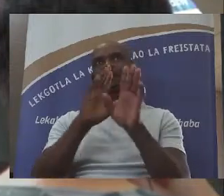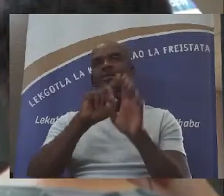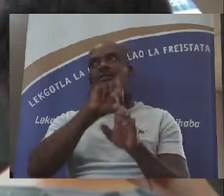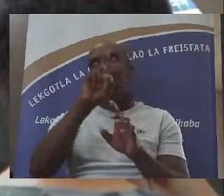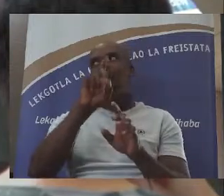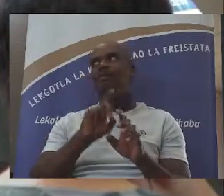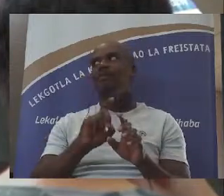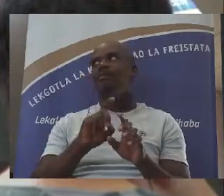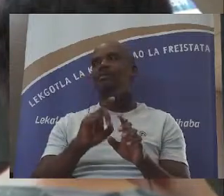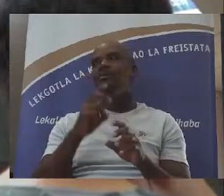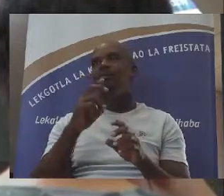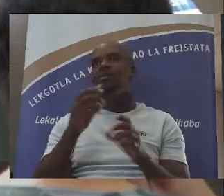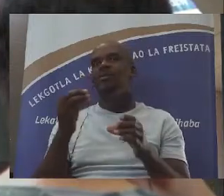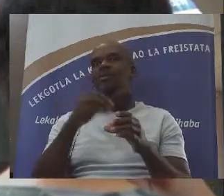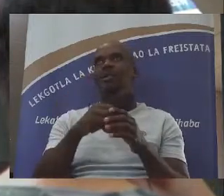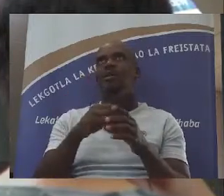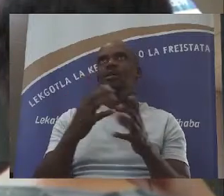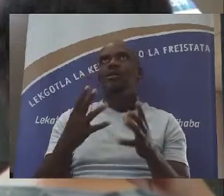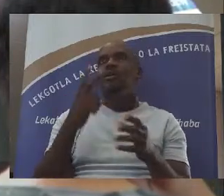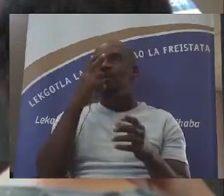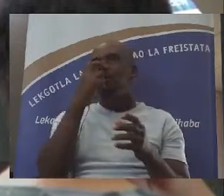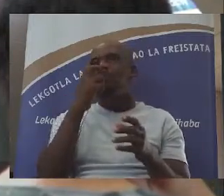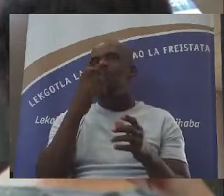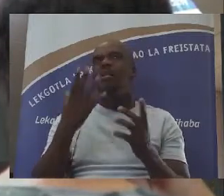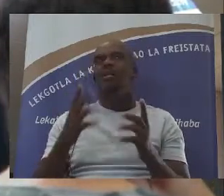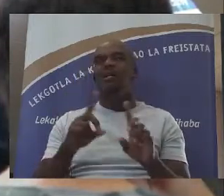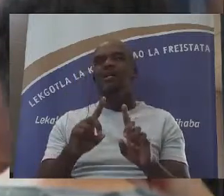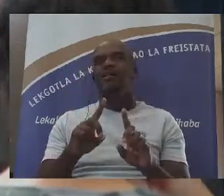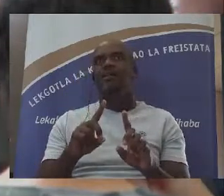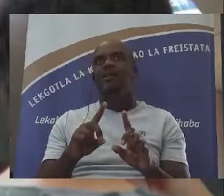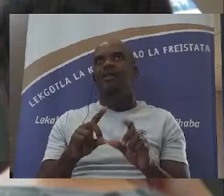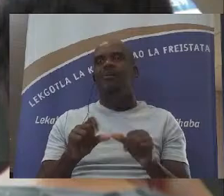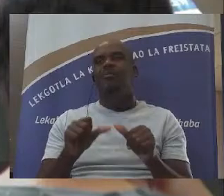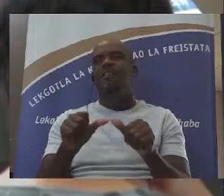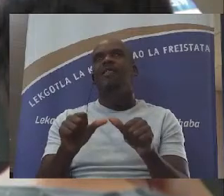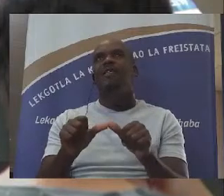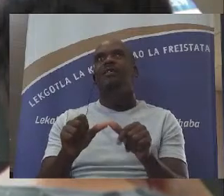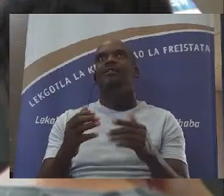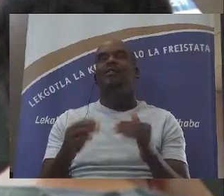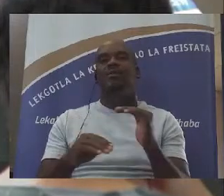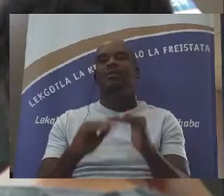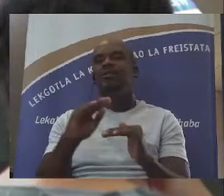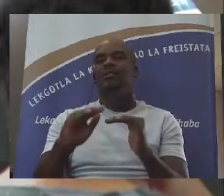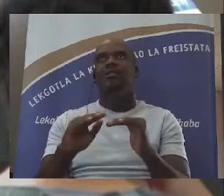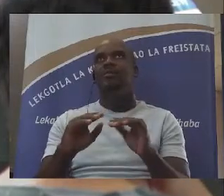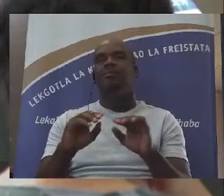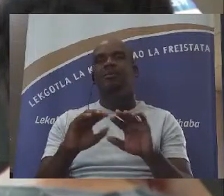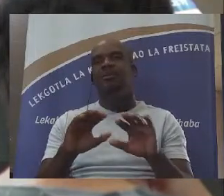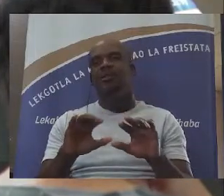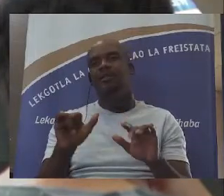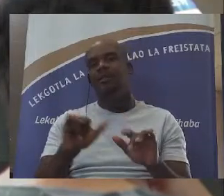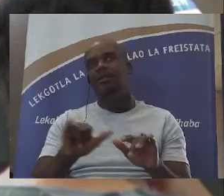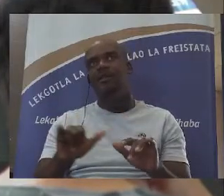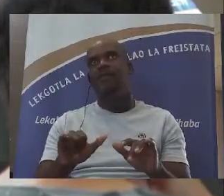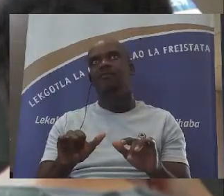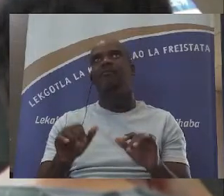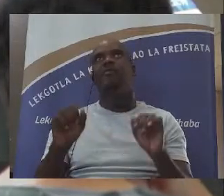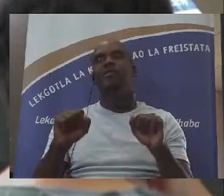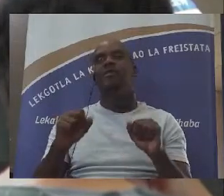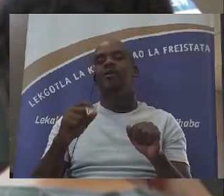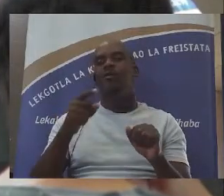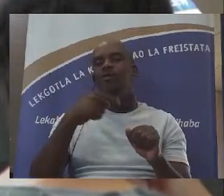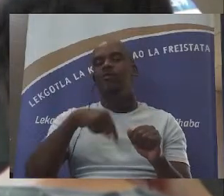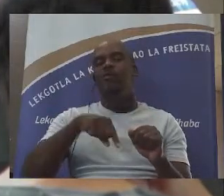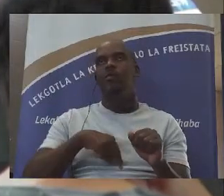inclusion of blacks. What procedures and what steps are there to be taken for us blacks